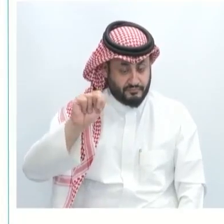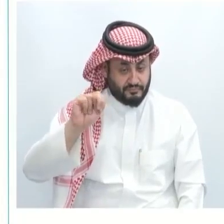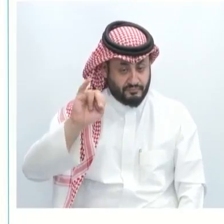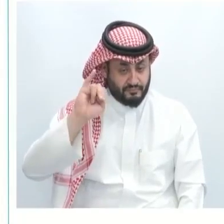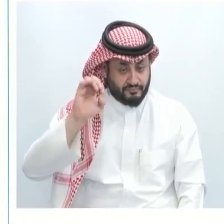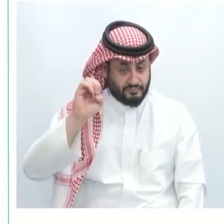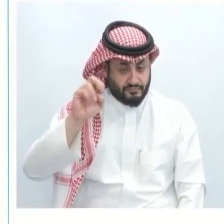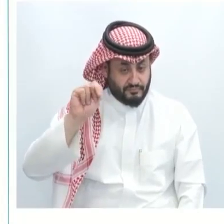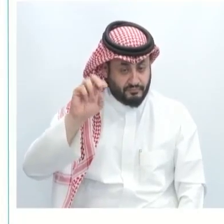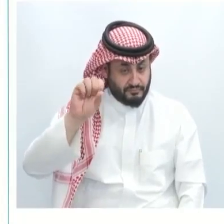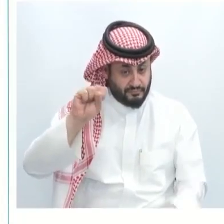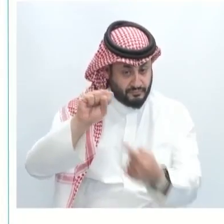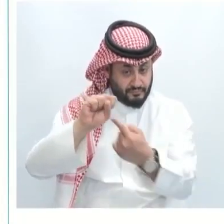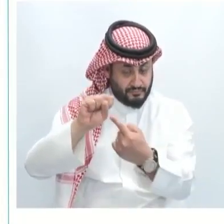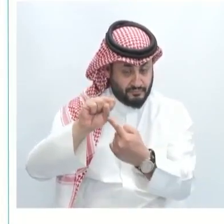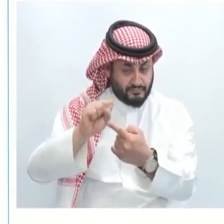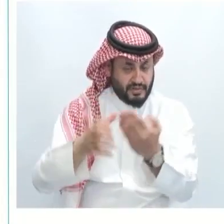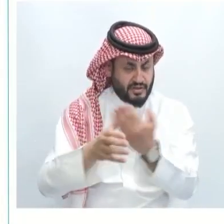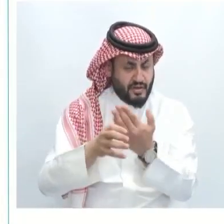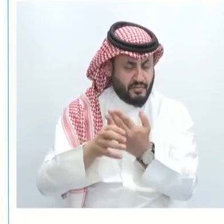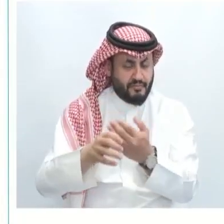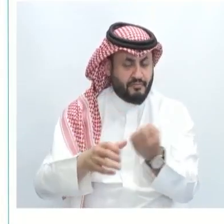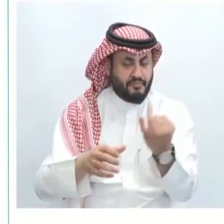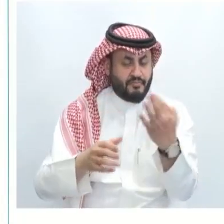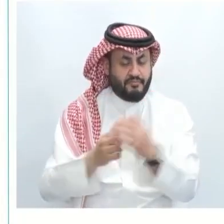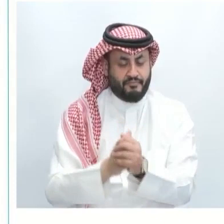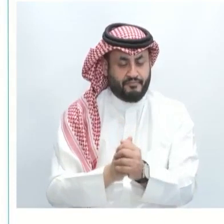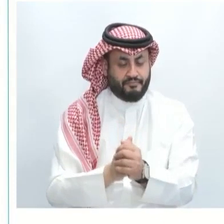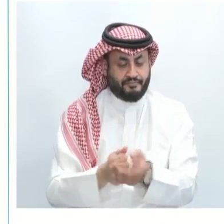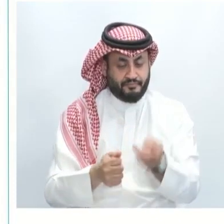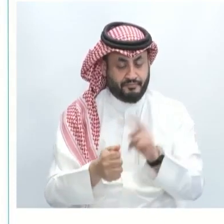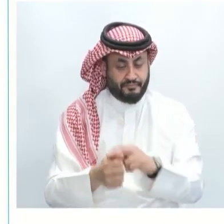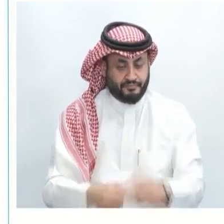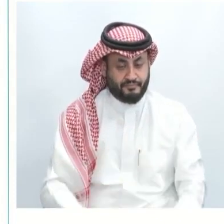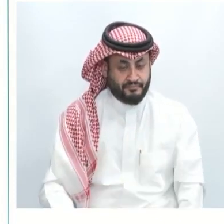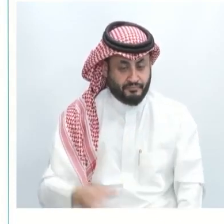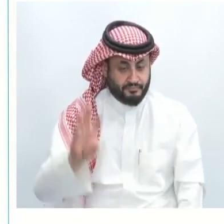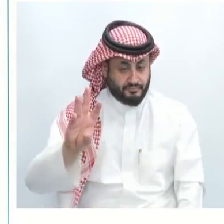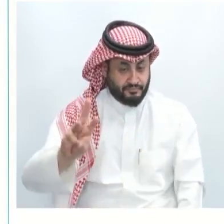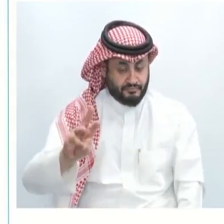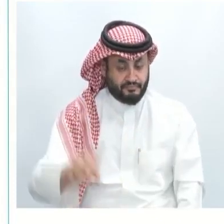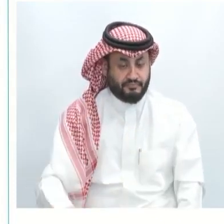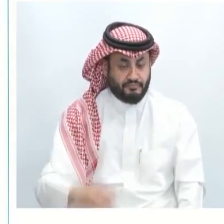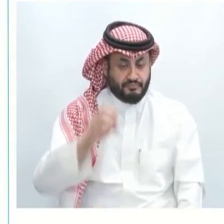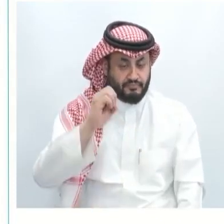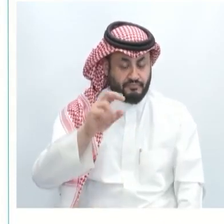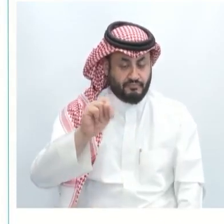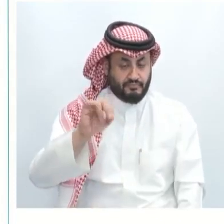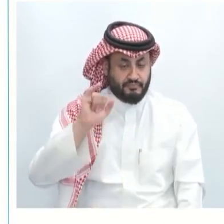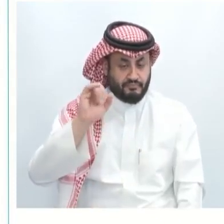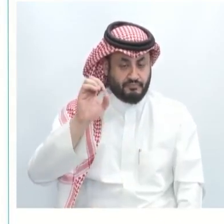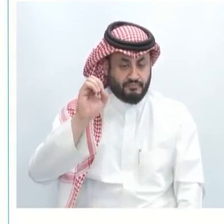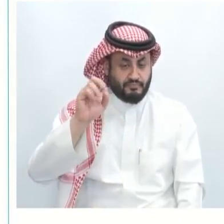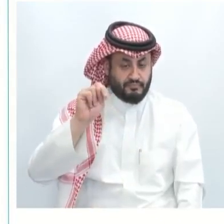onions. Six onions. Say with me, six onions. Very